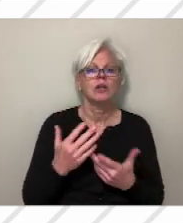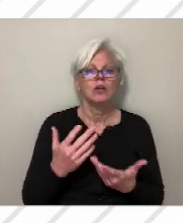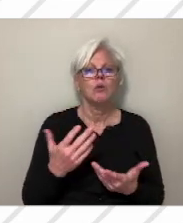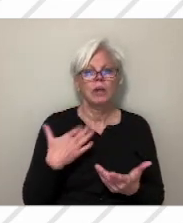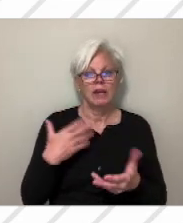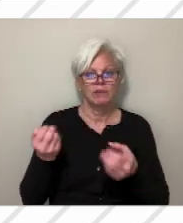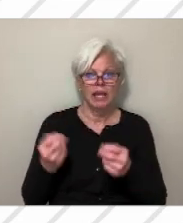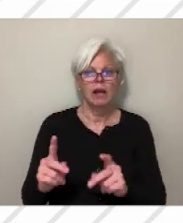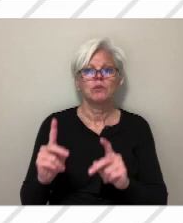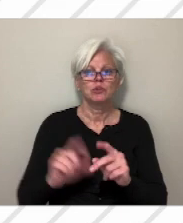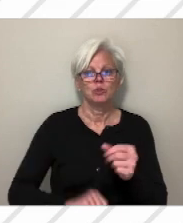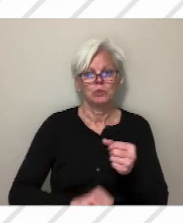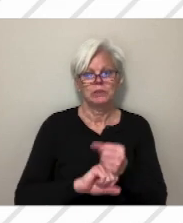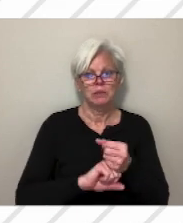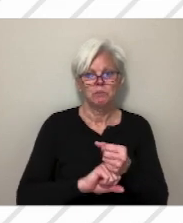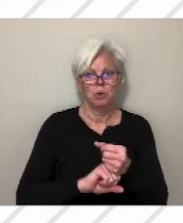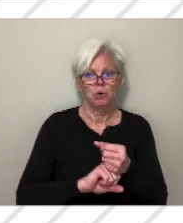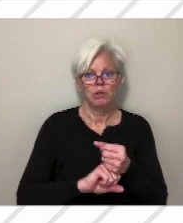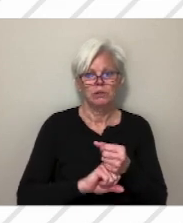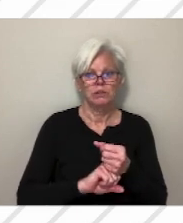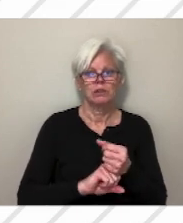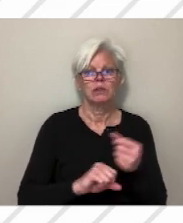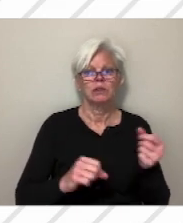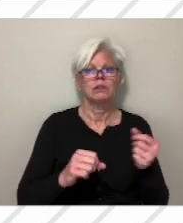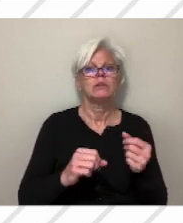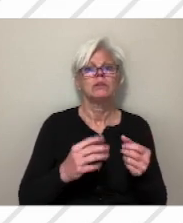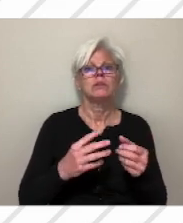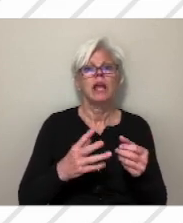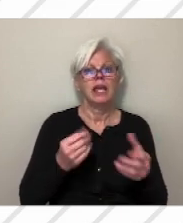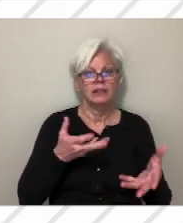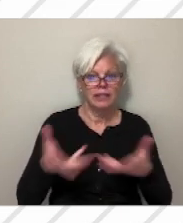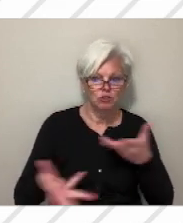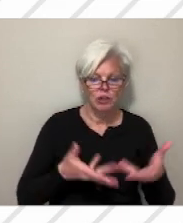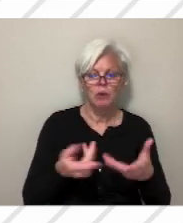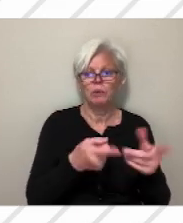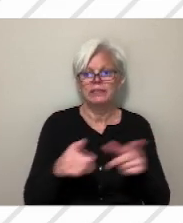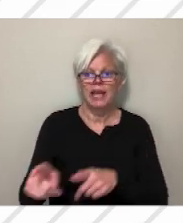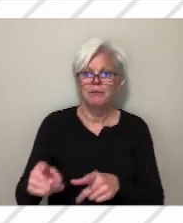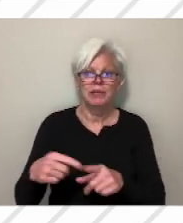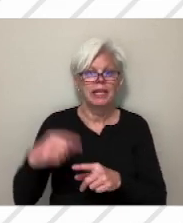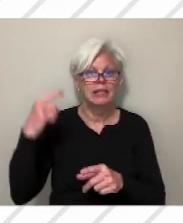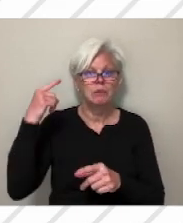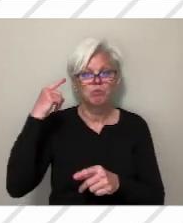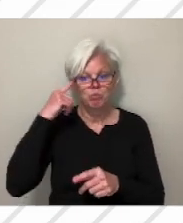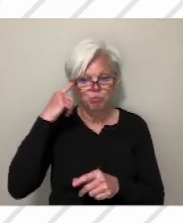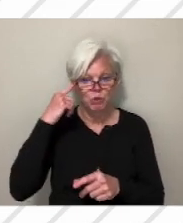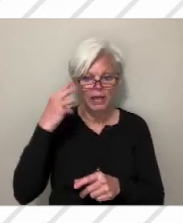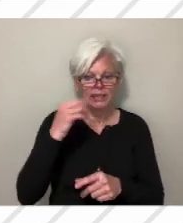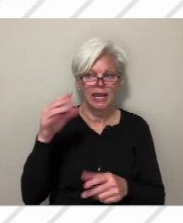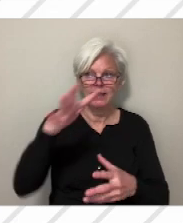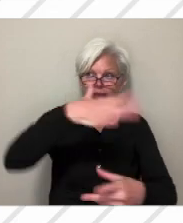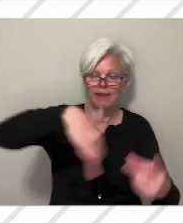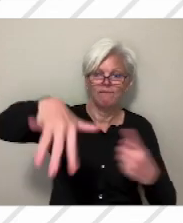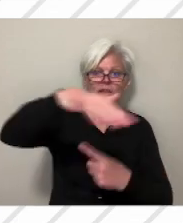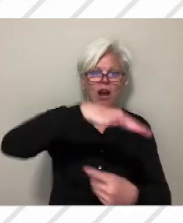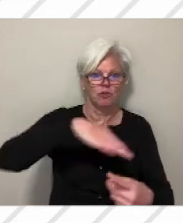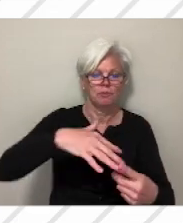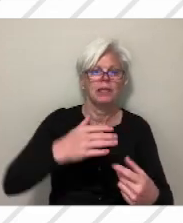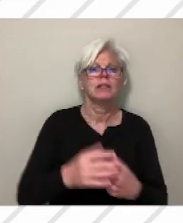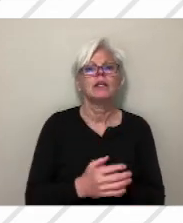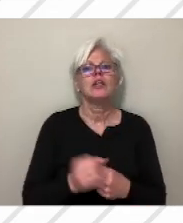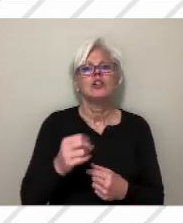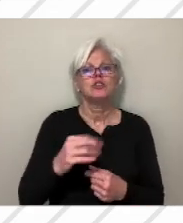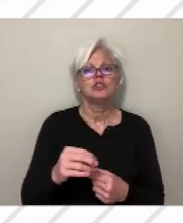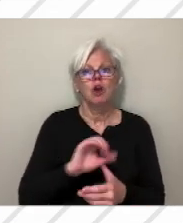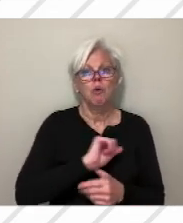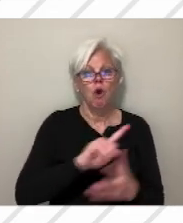to support and bidirectionally interact between what's happening in the brain and what's happening in the environment. So all of these